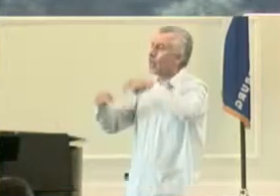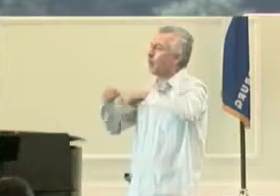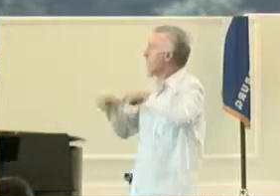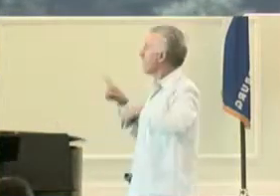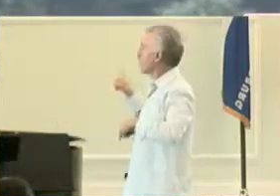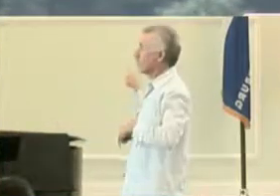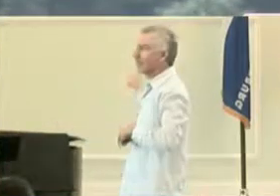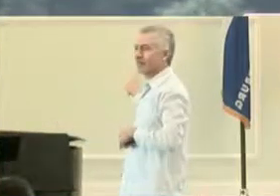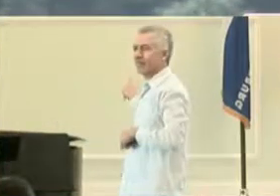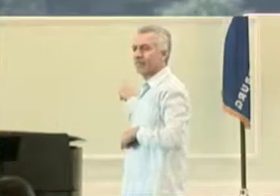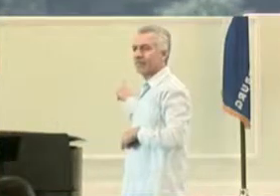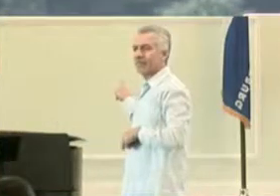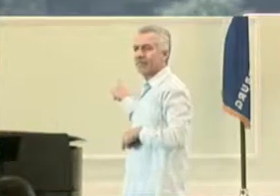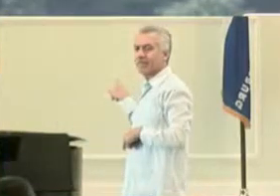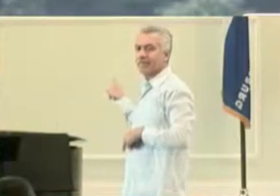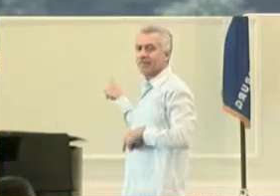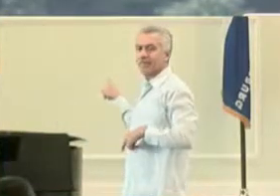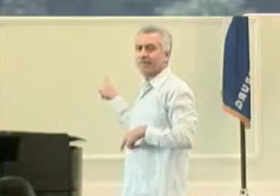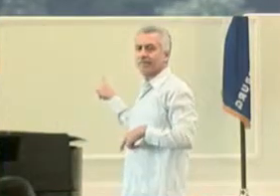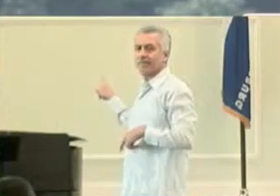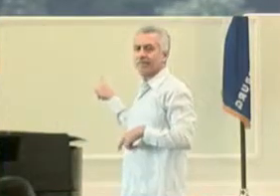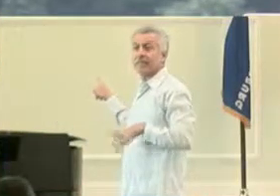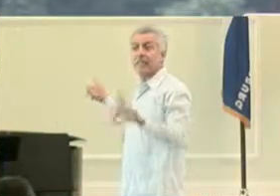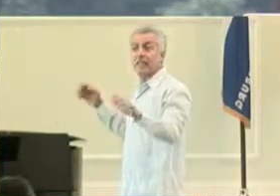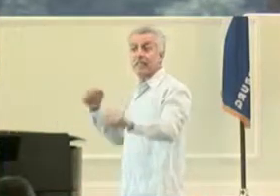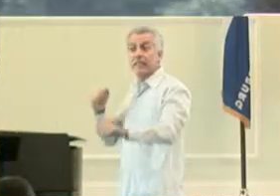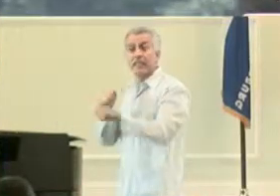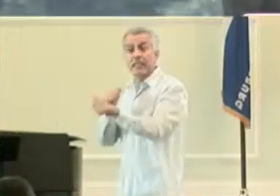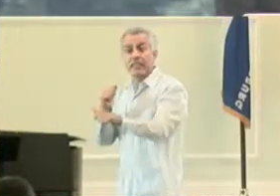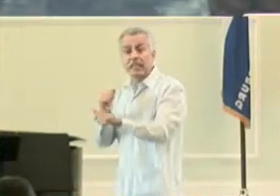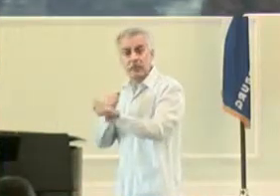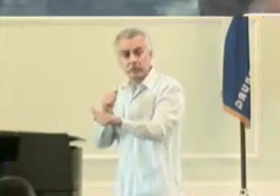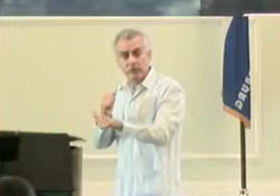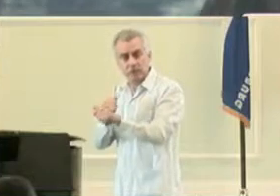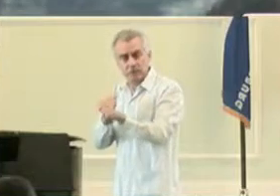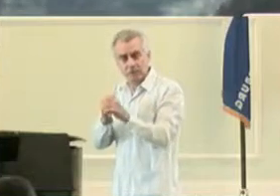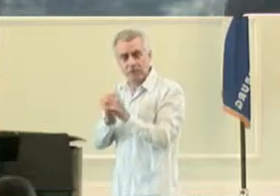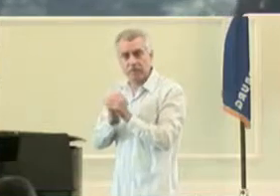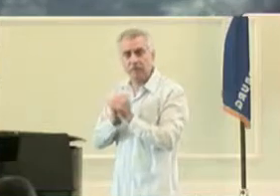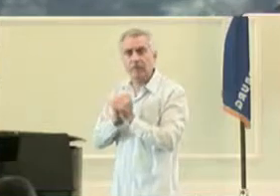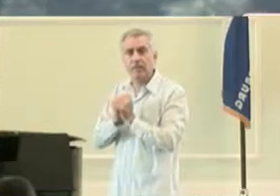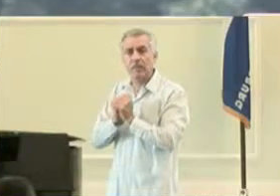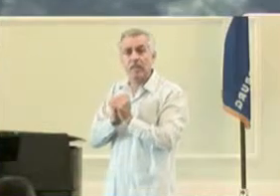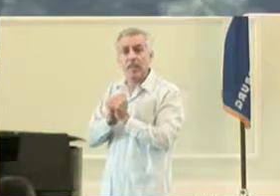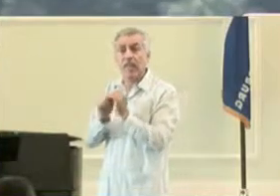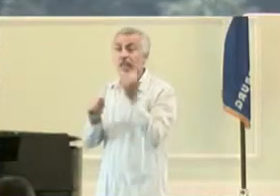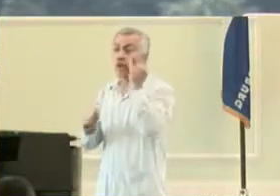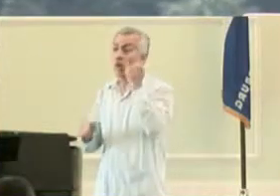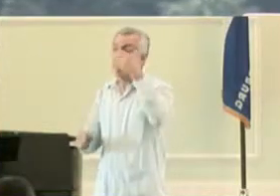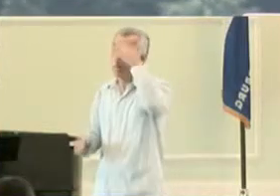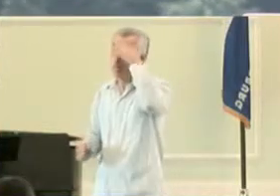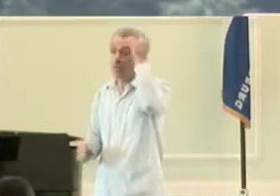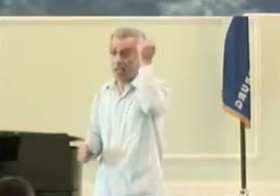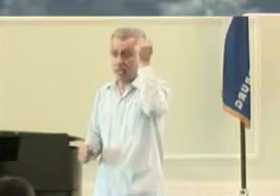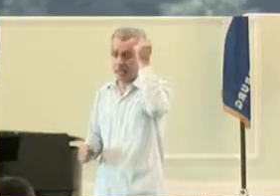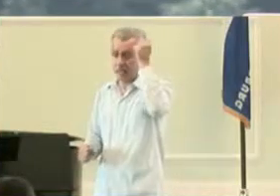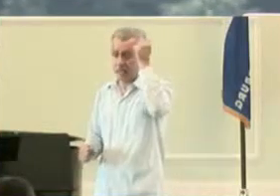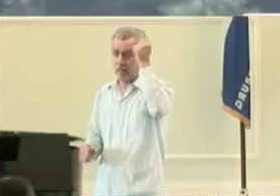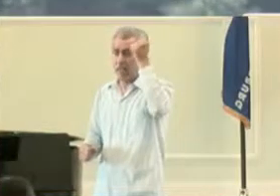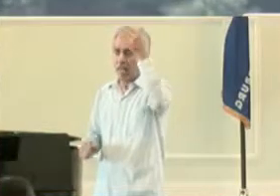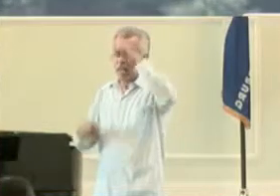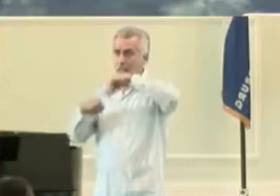experience. There is a danger, there is a danger in forgetting the miracles of